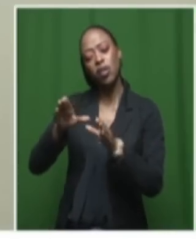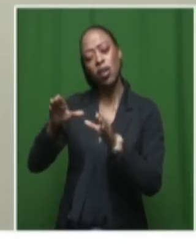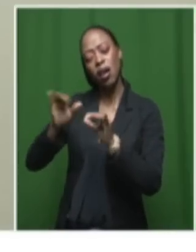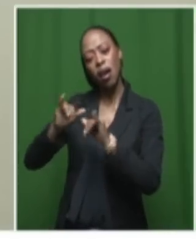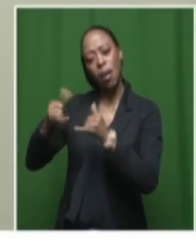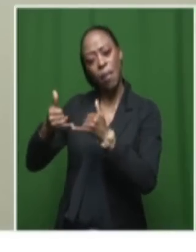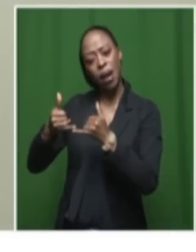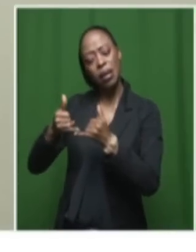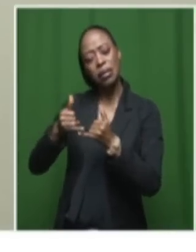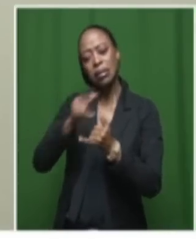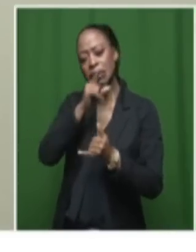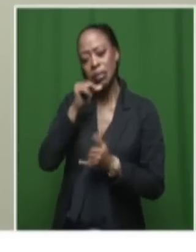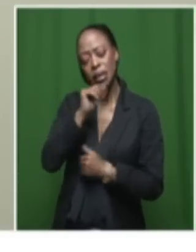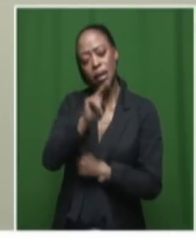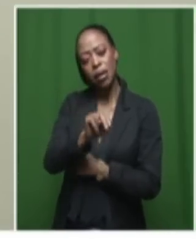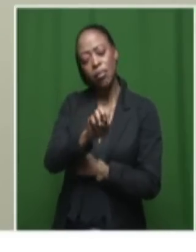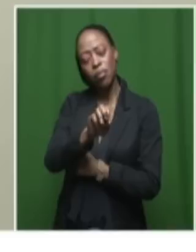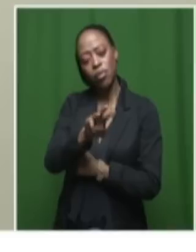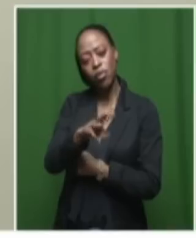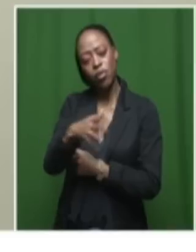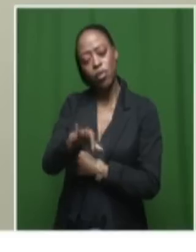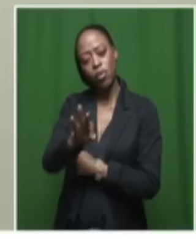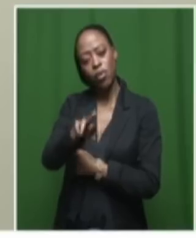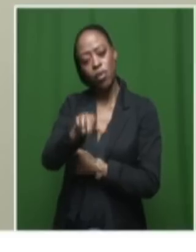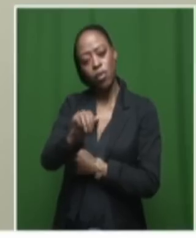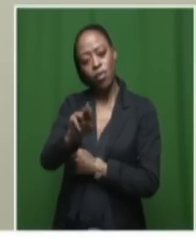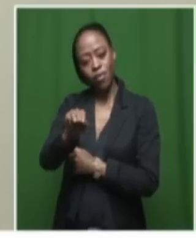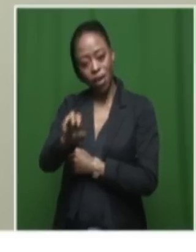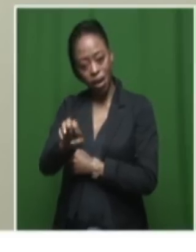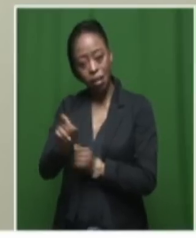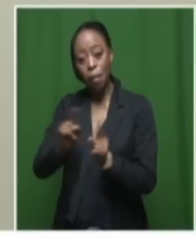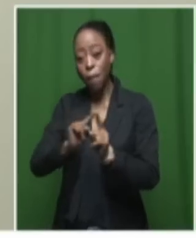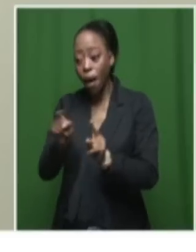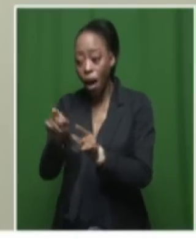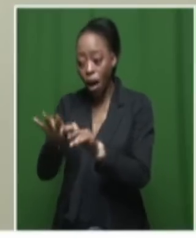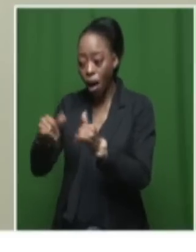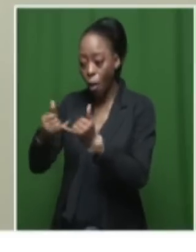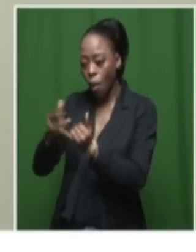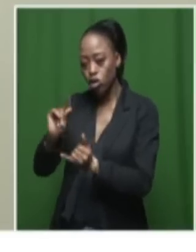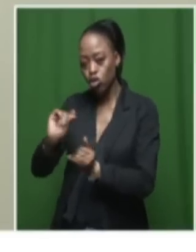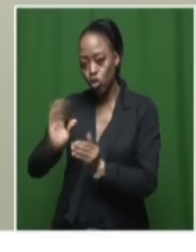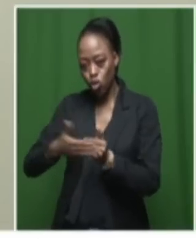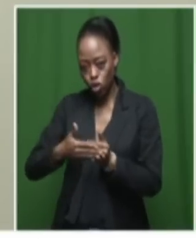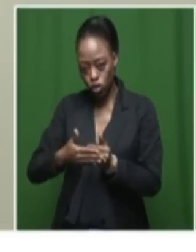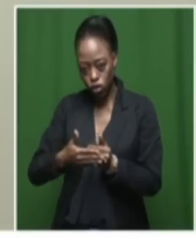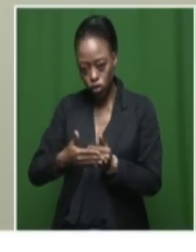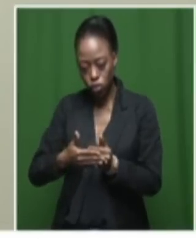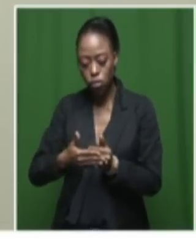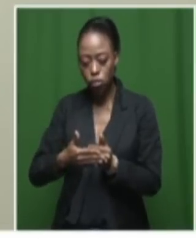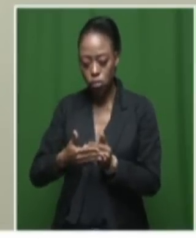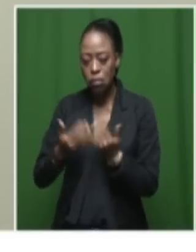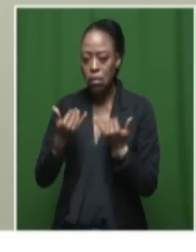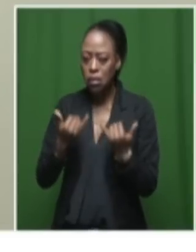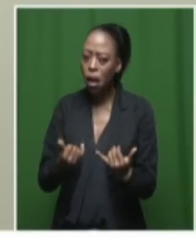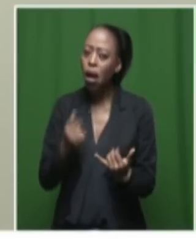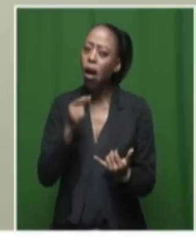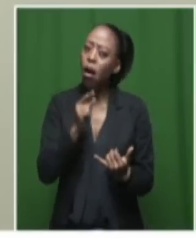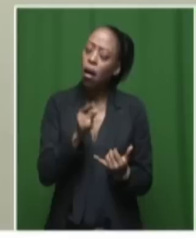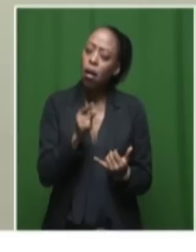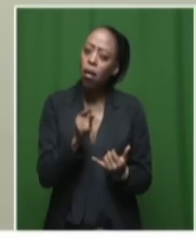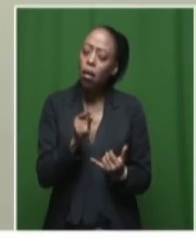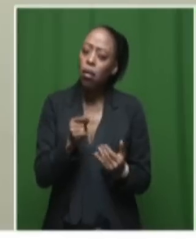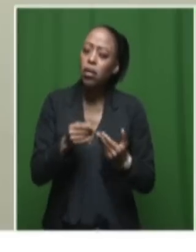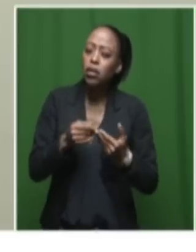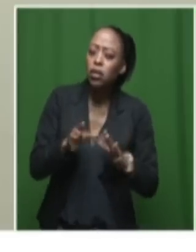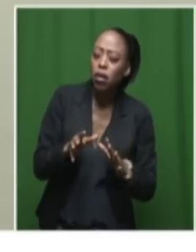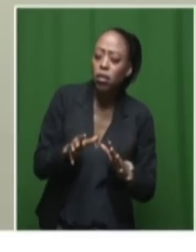And we didn't know this, but it was in the process of closing down. There then followed this massive uproar